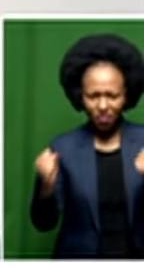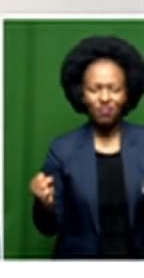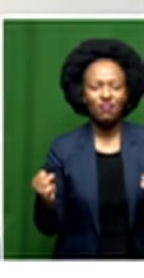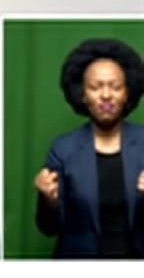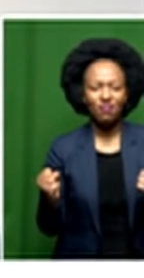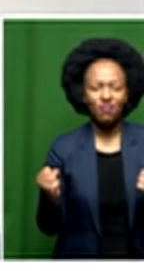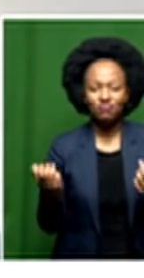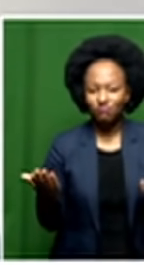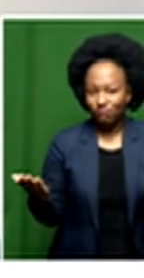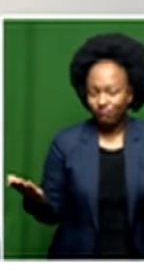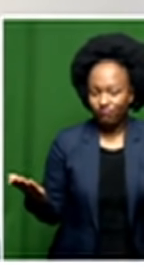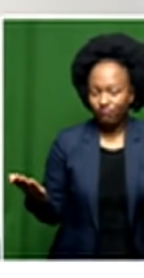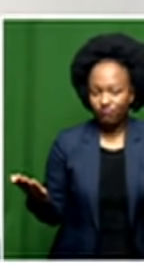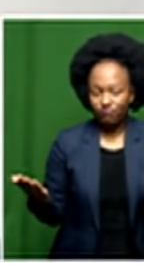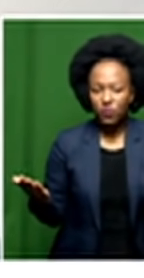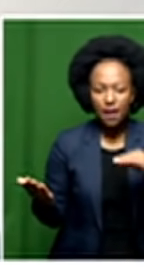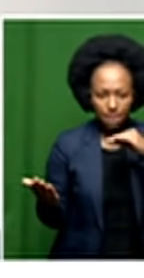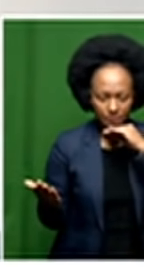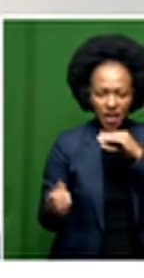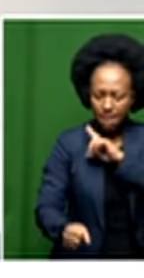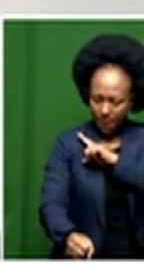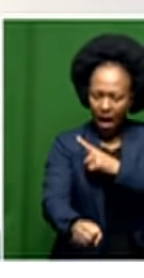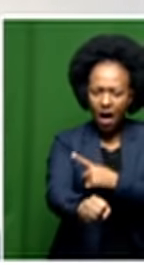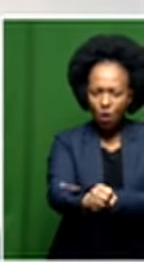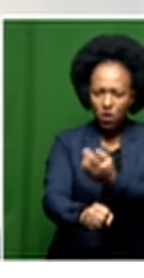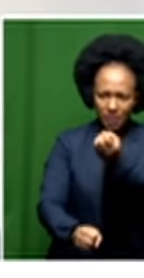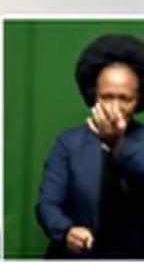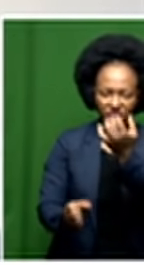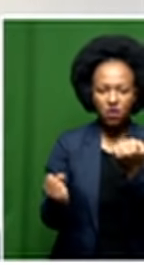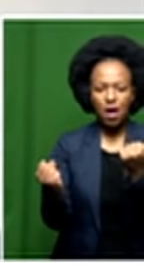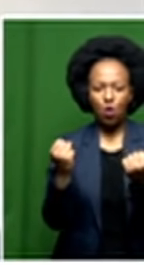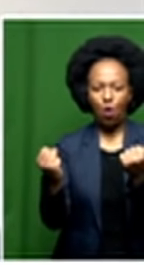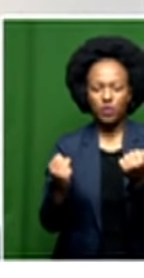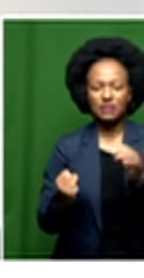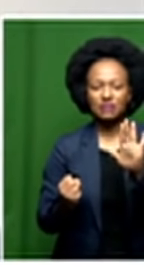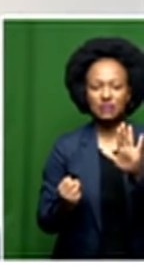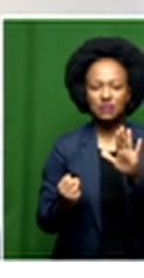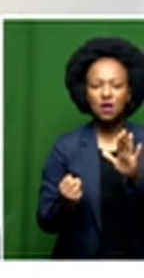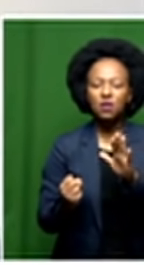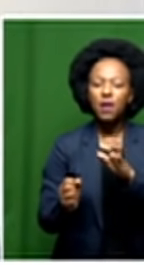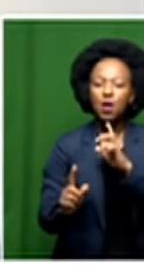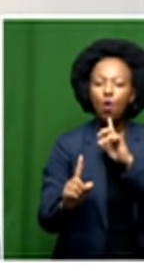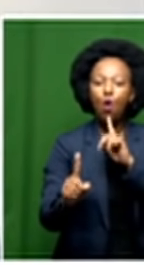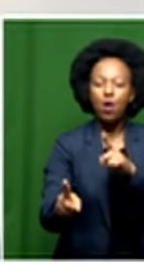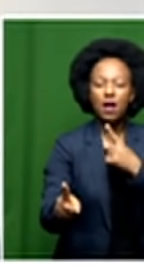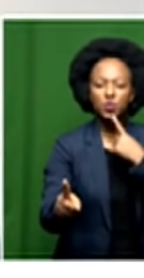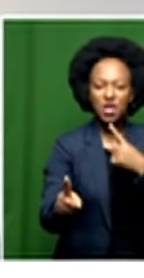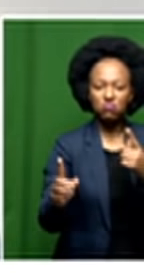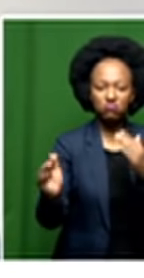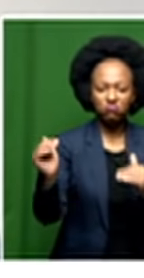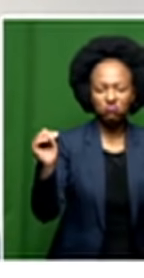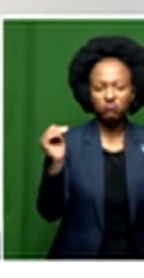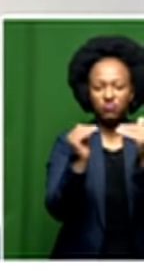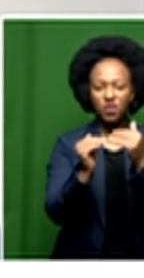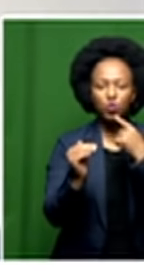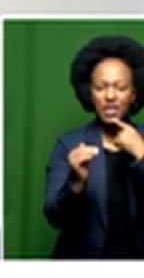supervening impossibility, there has to be a power located in the judicial function to grant an order that would be just and equitable to